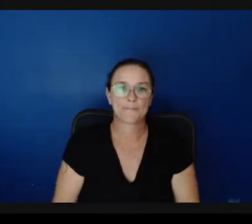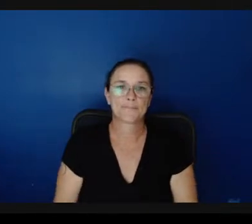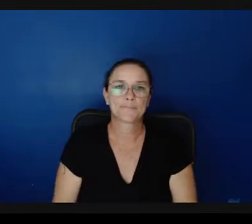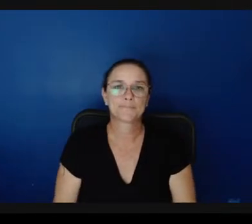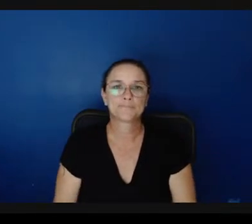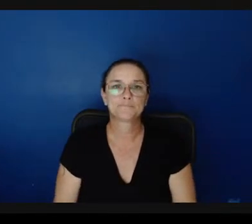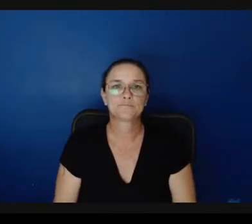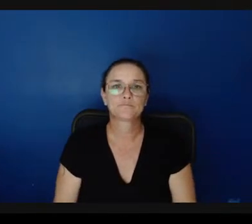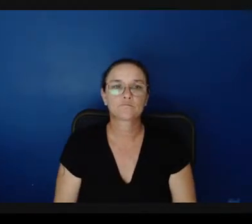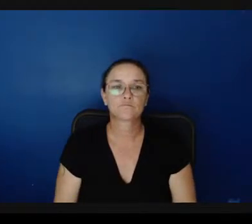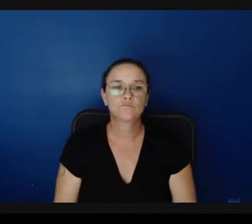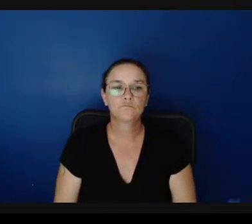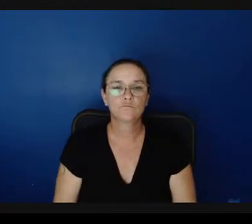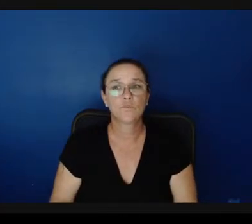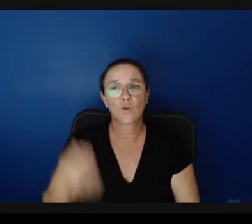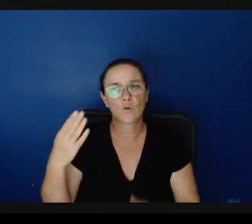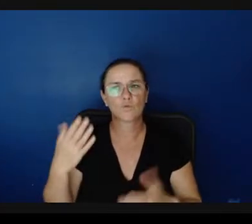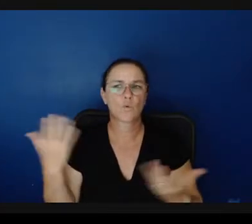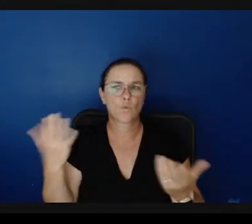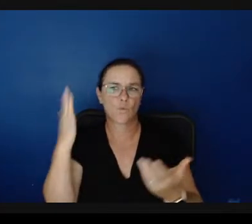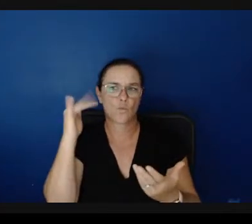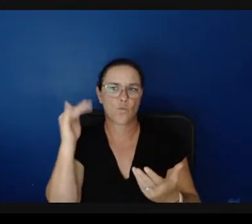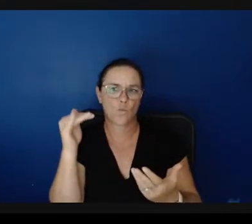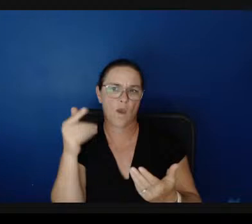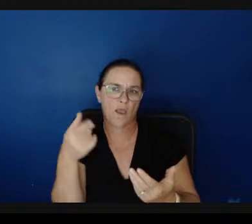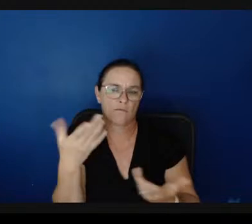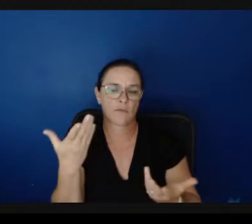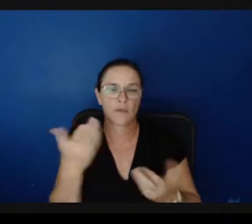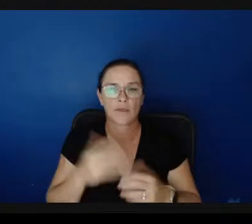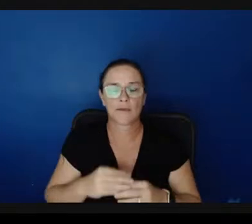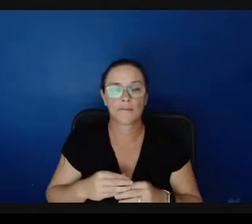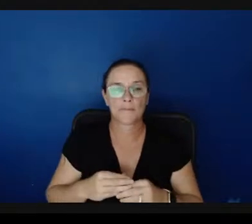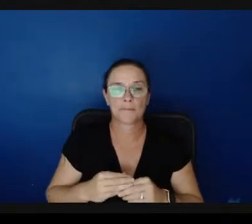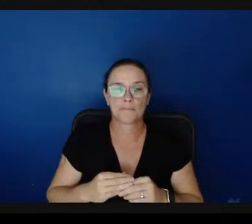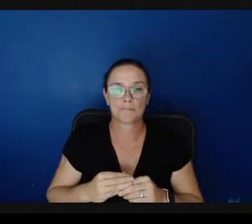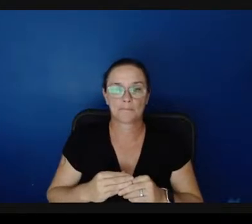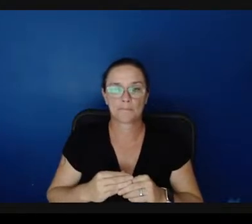So why might this be? There have been a lot of papers in the past, and